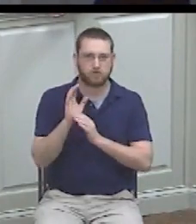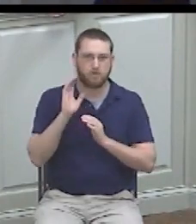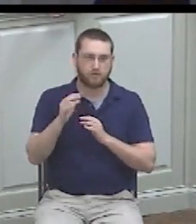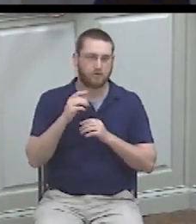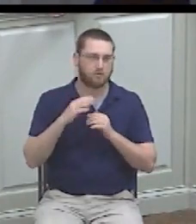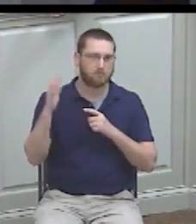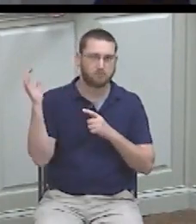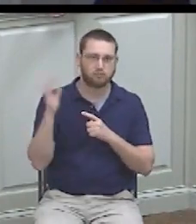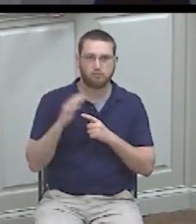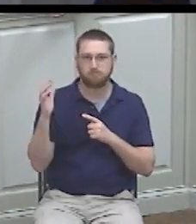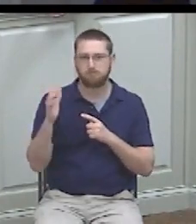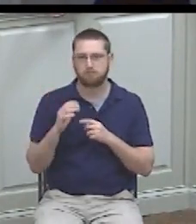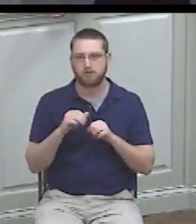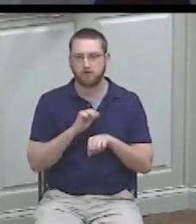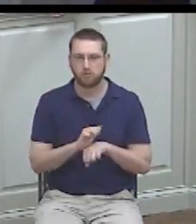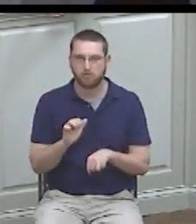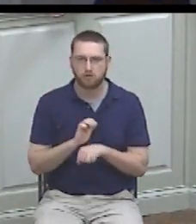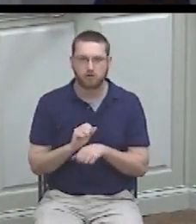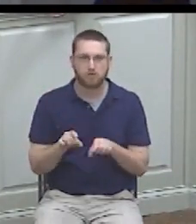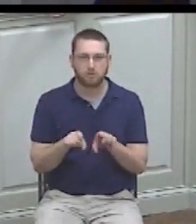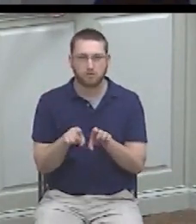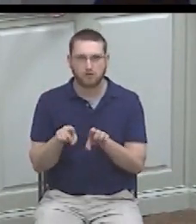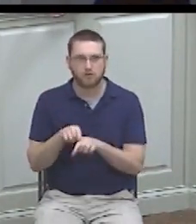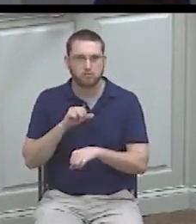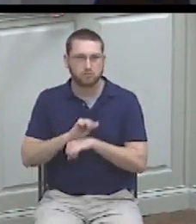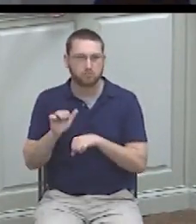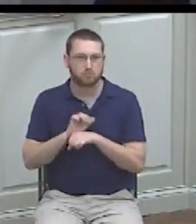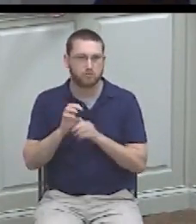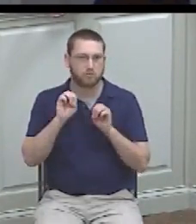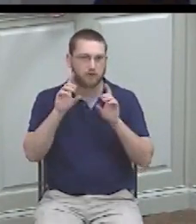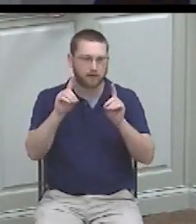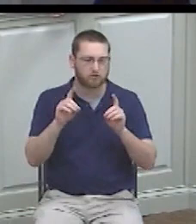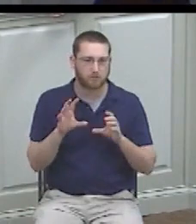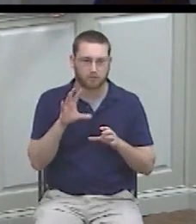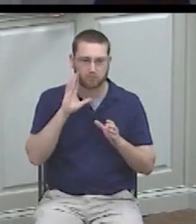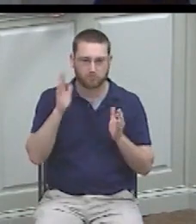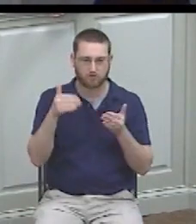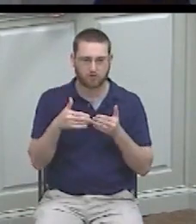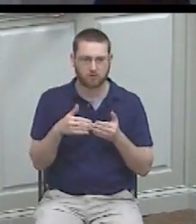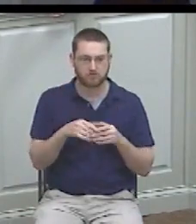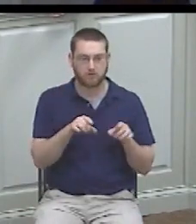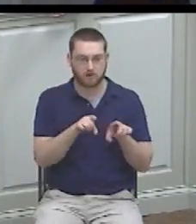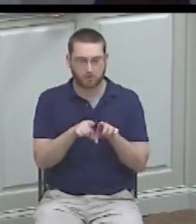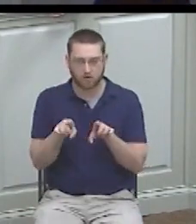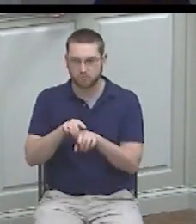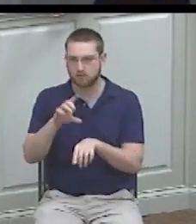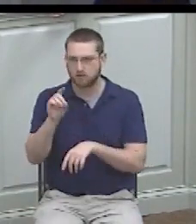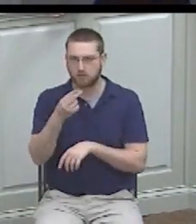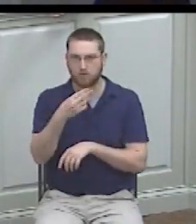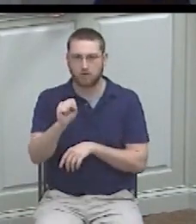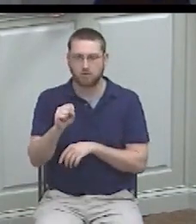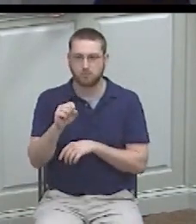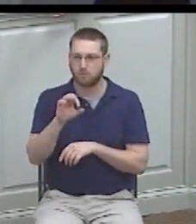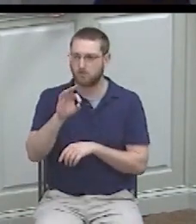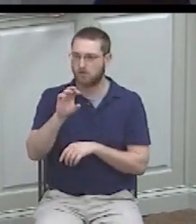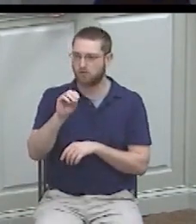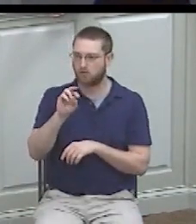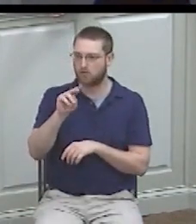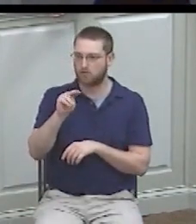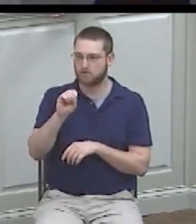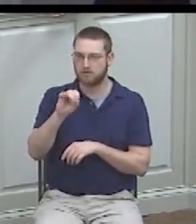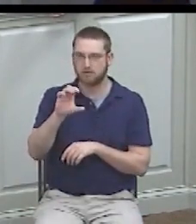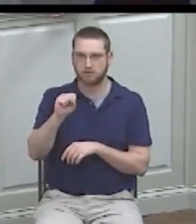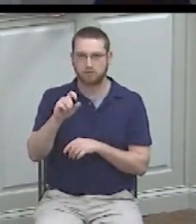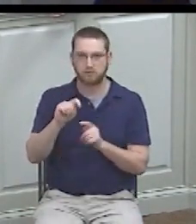exemplary attitude and contributions to education. And whereas the Danville High School Forensics Team members are